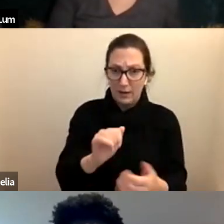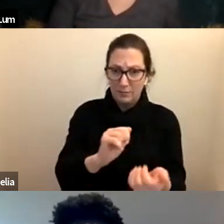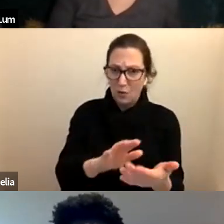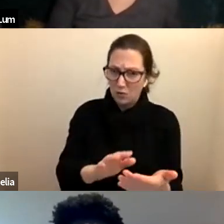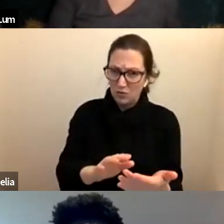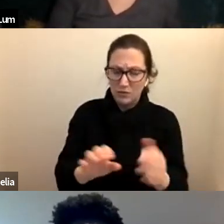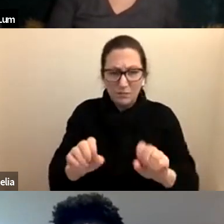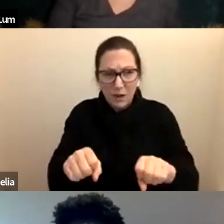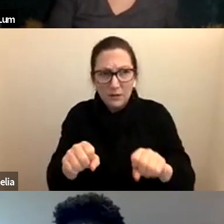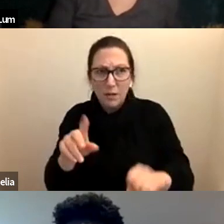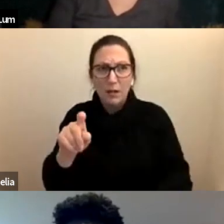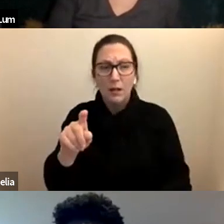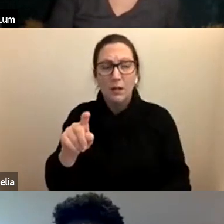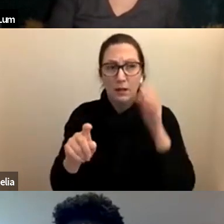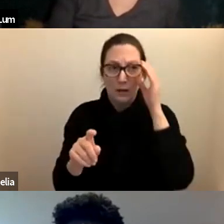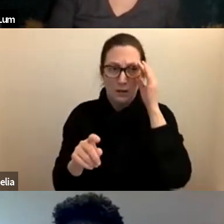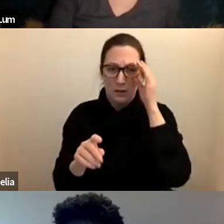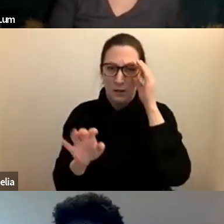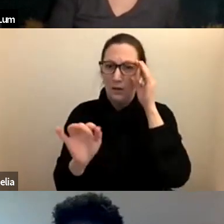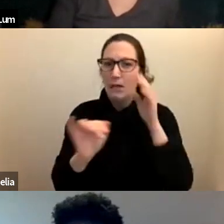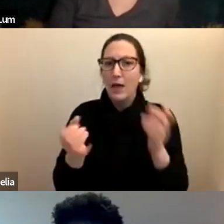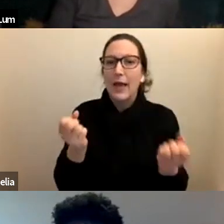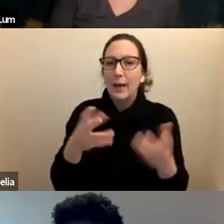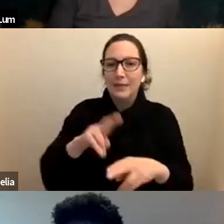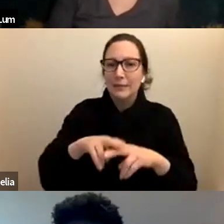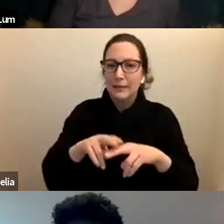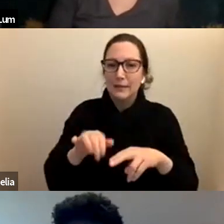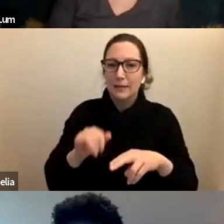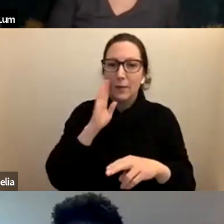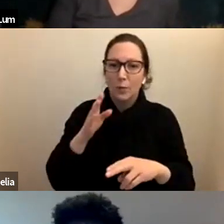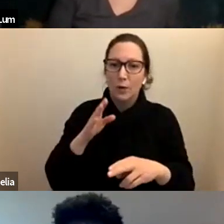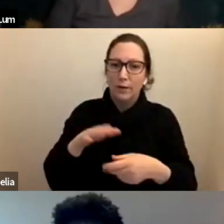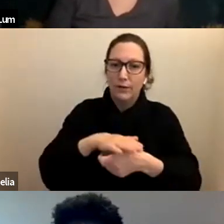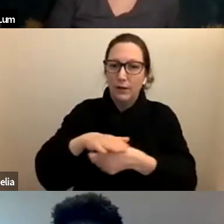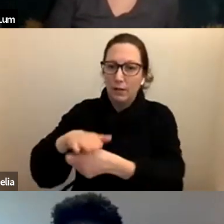would do in terms of like, how many seats would that take up? Yeah, we can